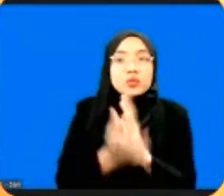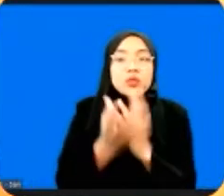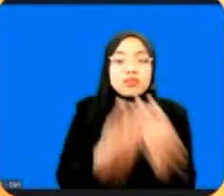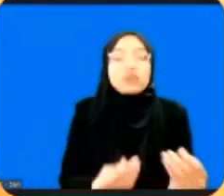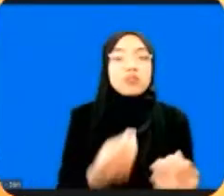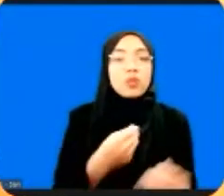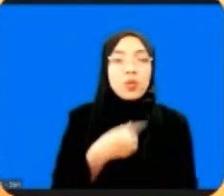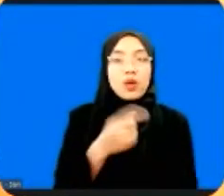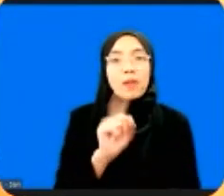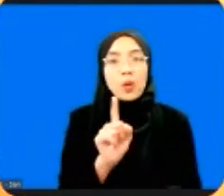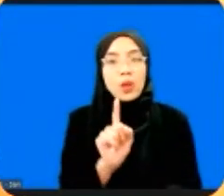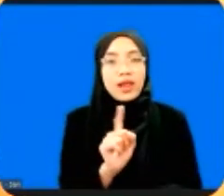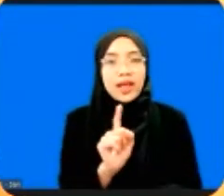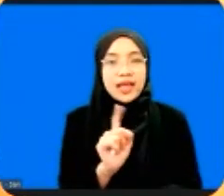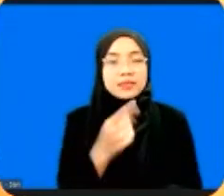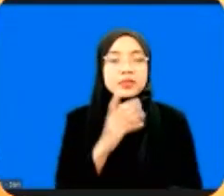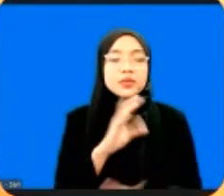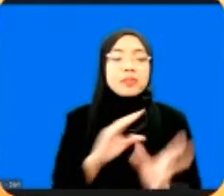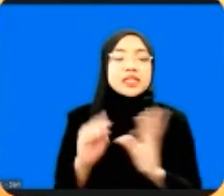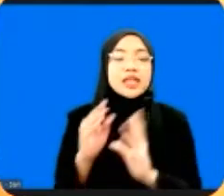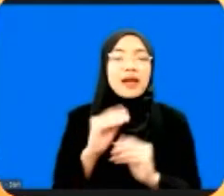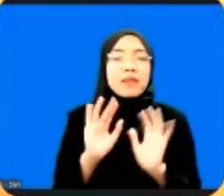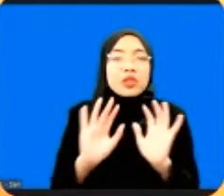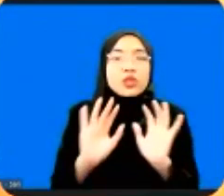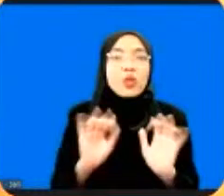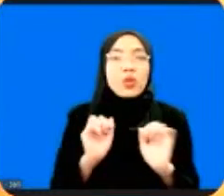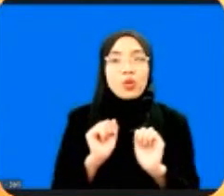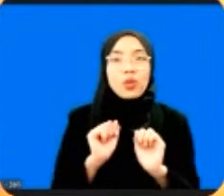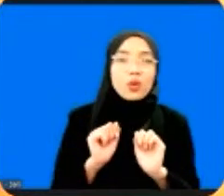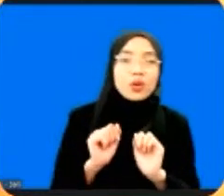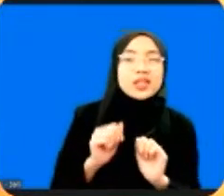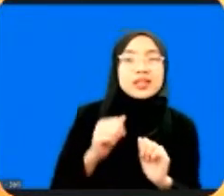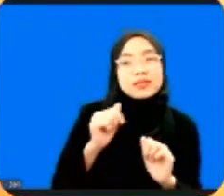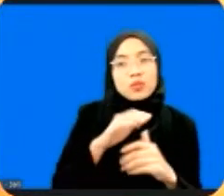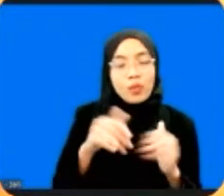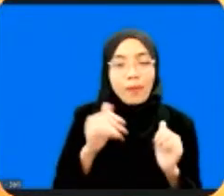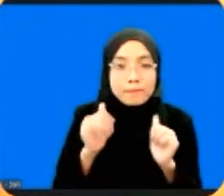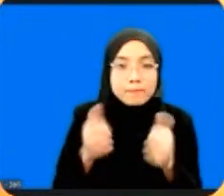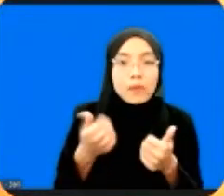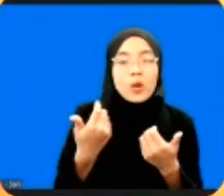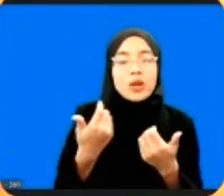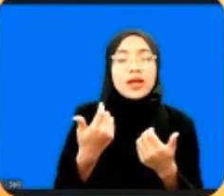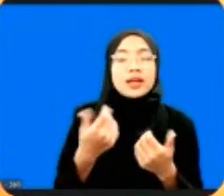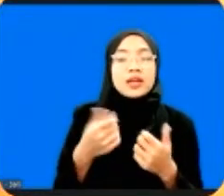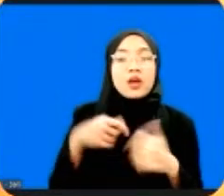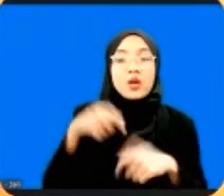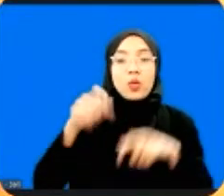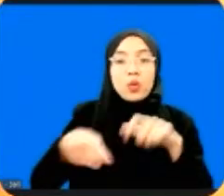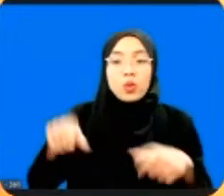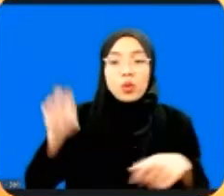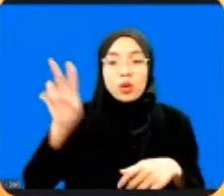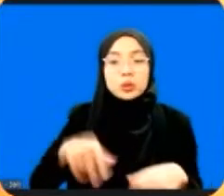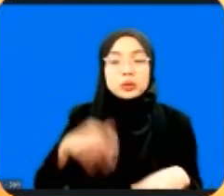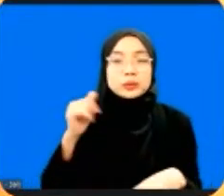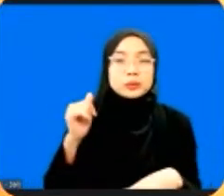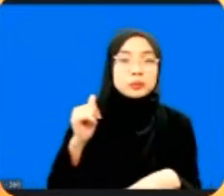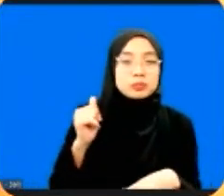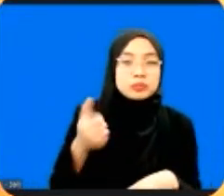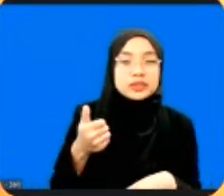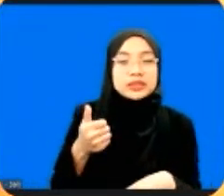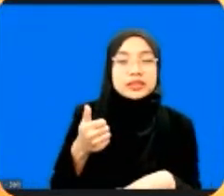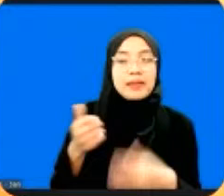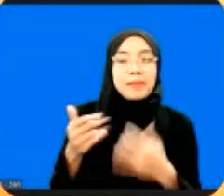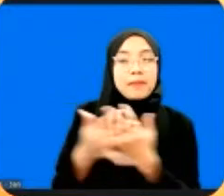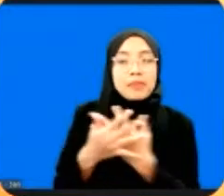also should be present in online as well. People should be able to correct themselves. People should be able to